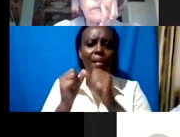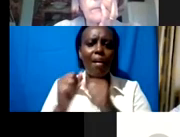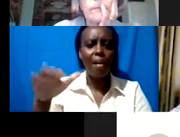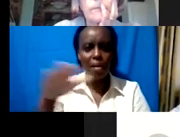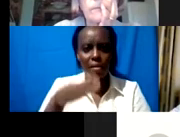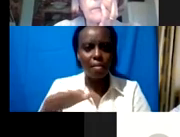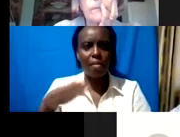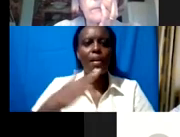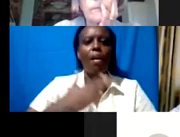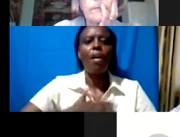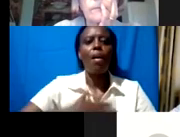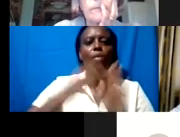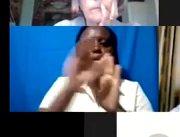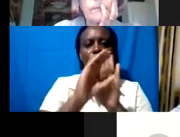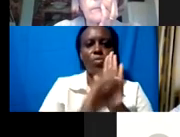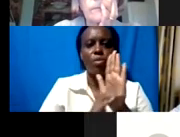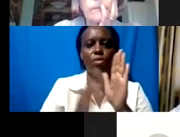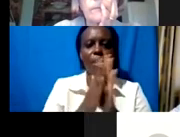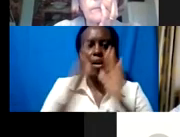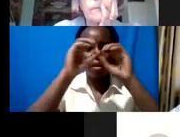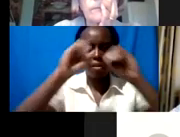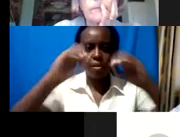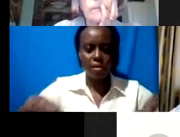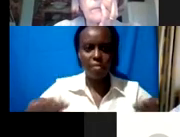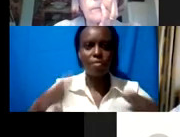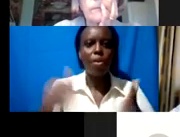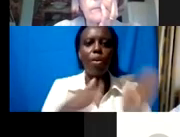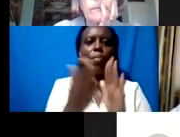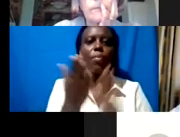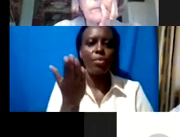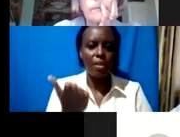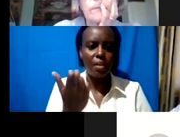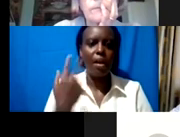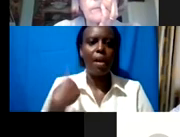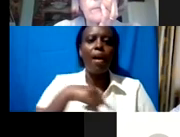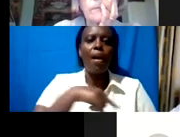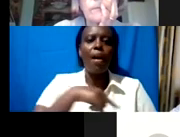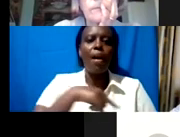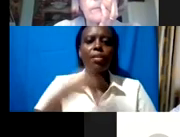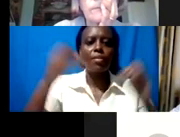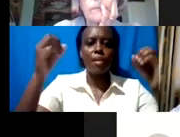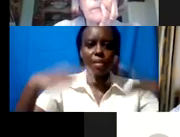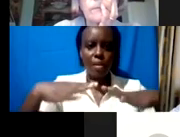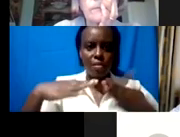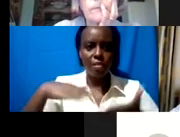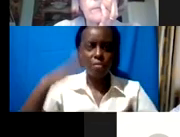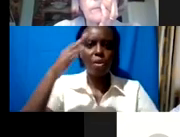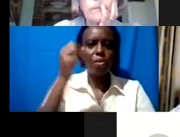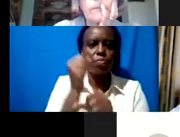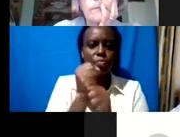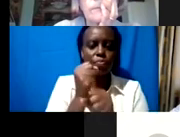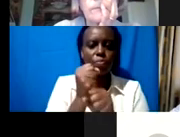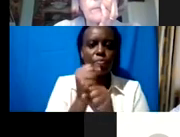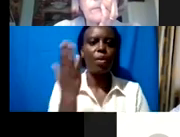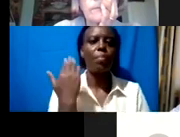devolution. And this should have been an opportunity for us to clarify functions. I have in the past talked about the